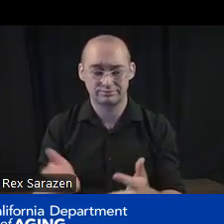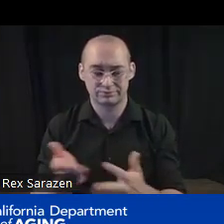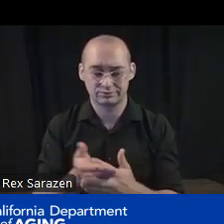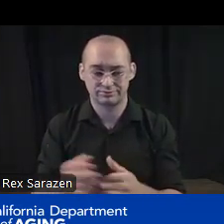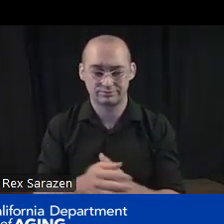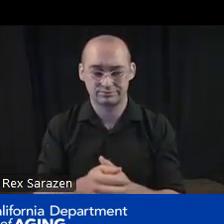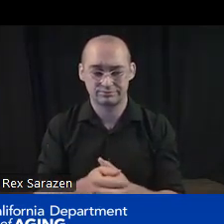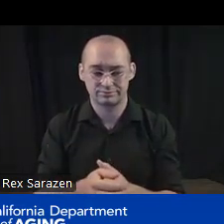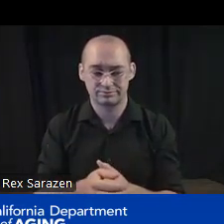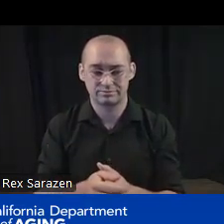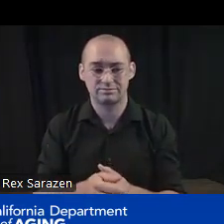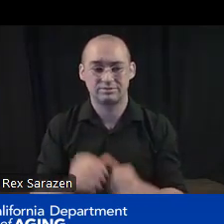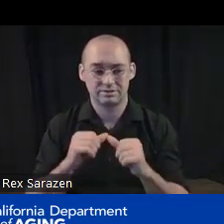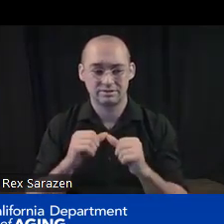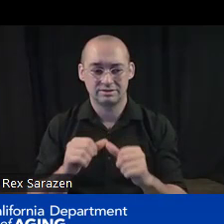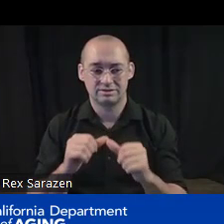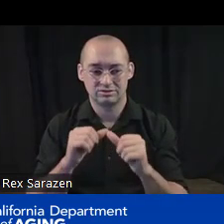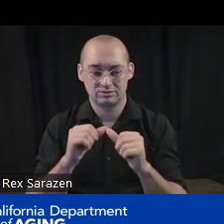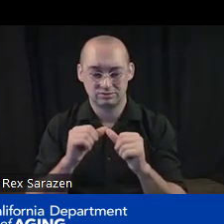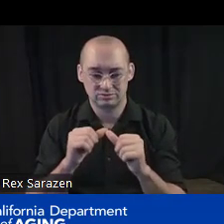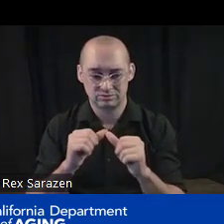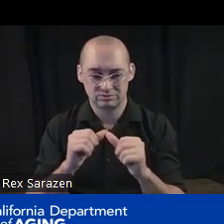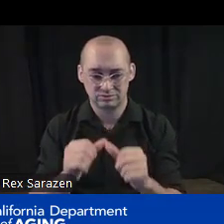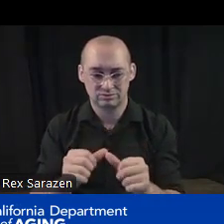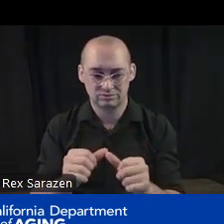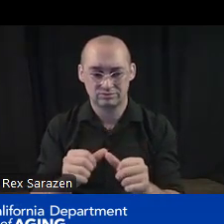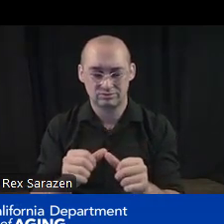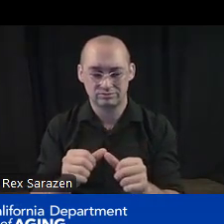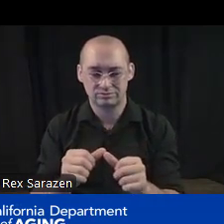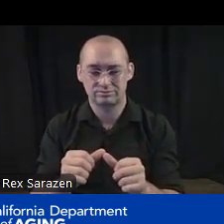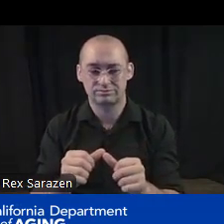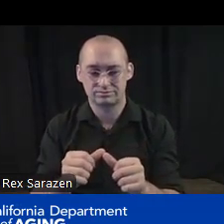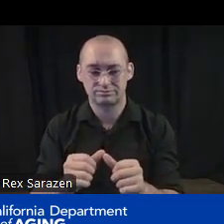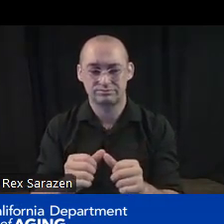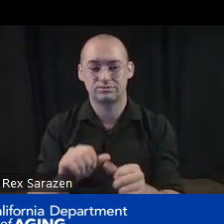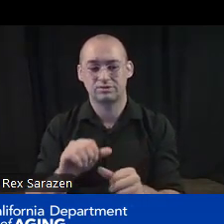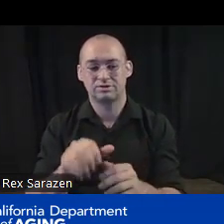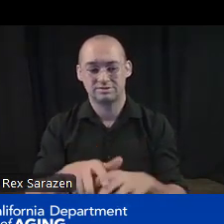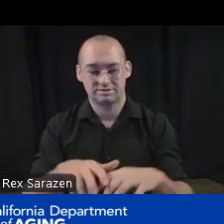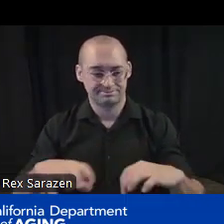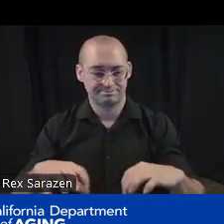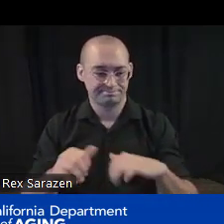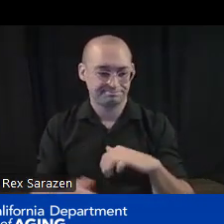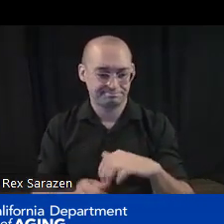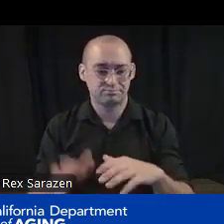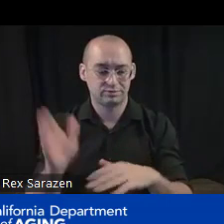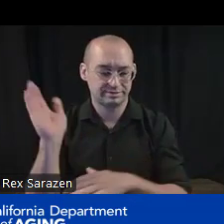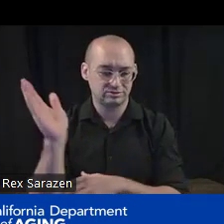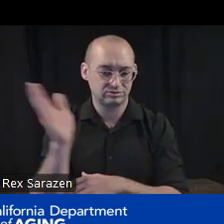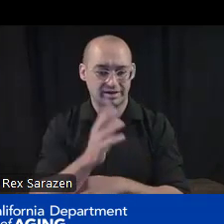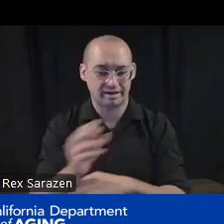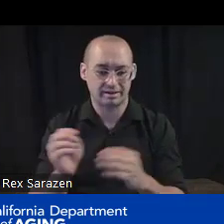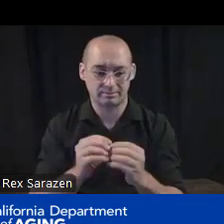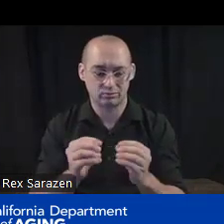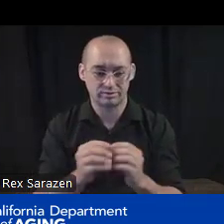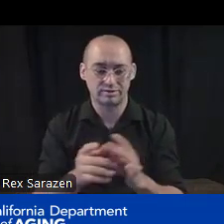continued subcommittee presentations, and then another public comment and closing remarks. So good morning, Susan. Thanks for